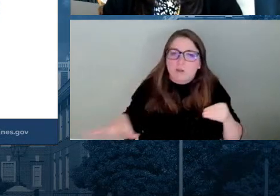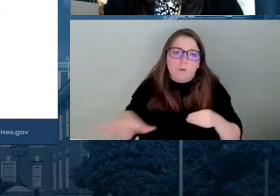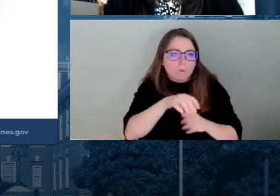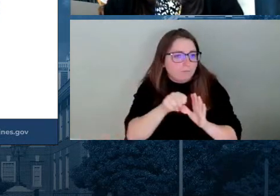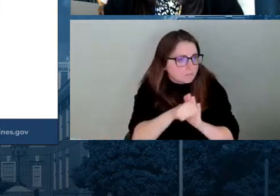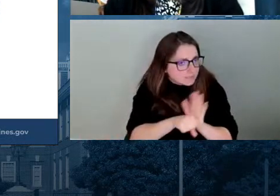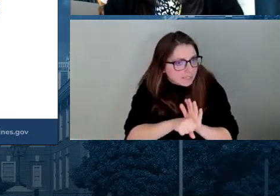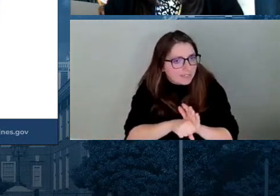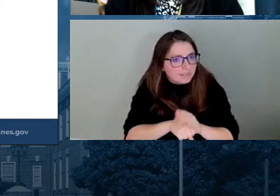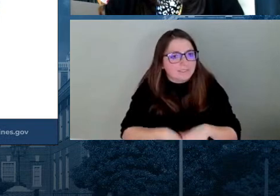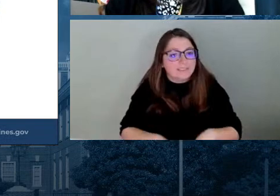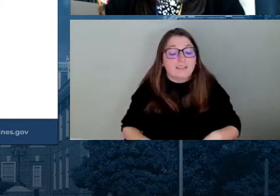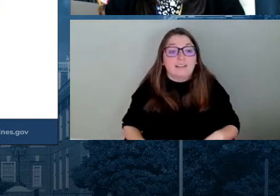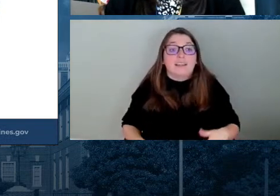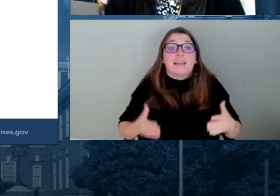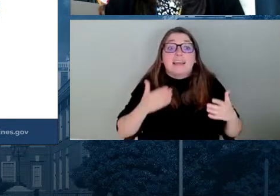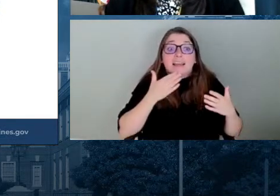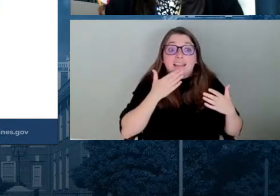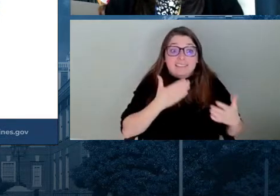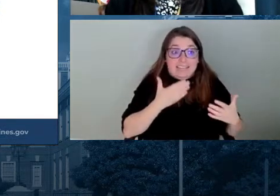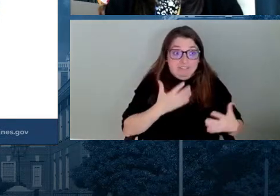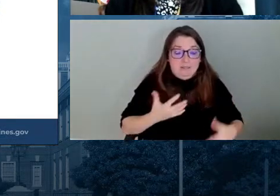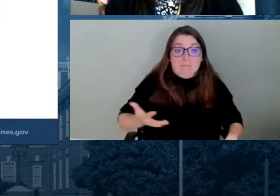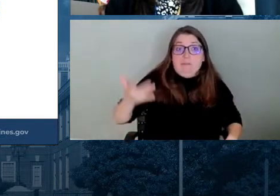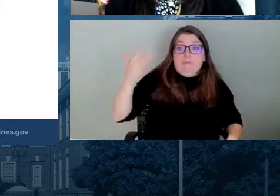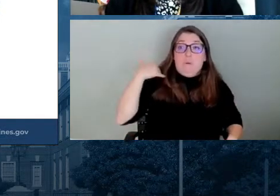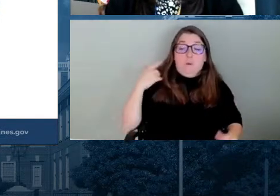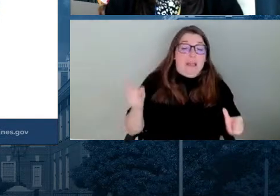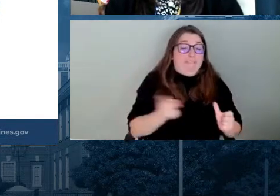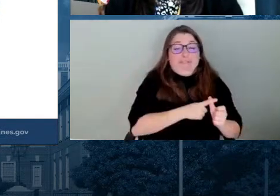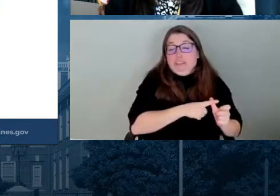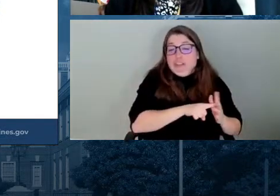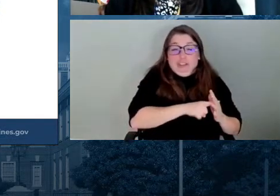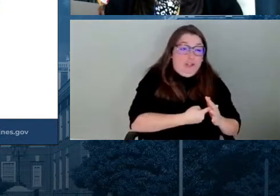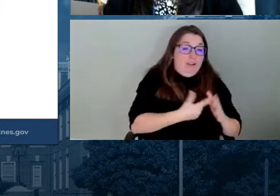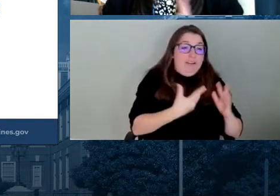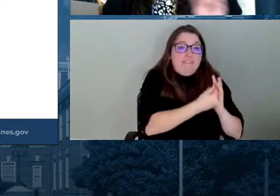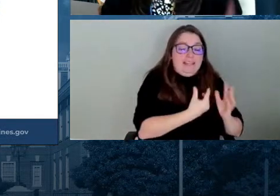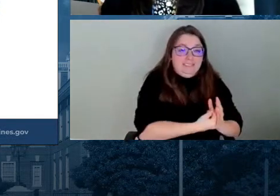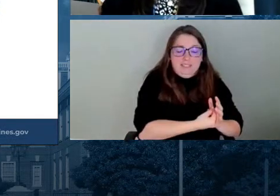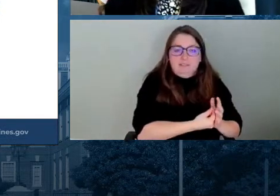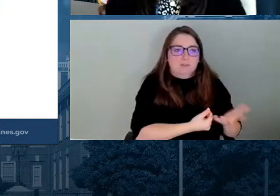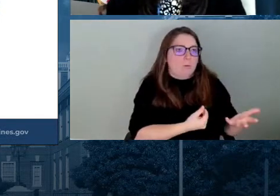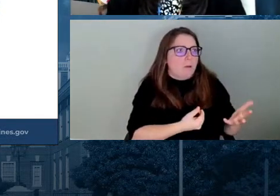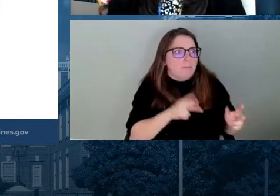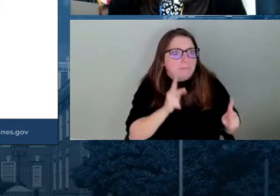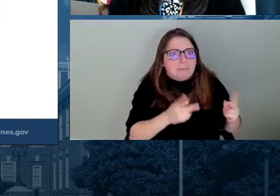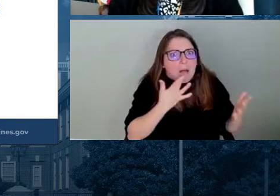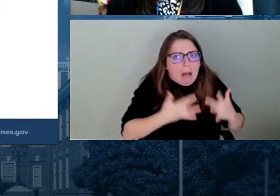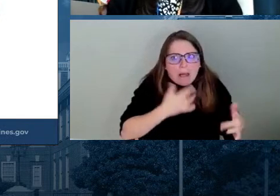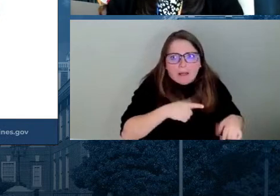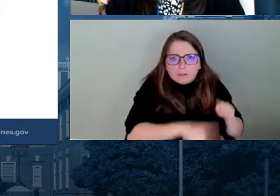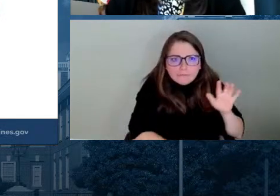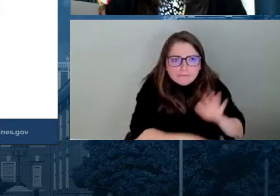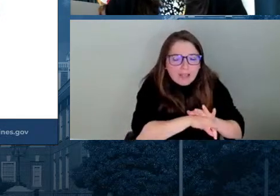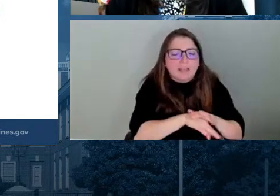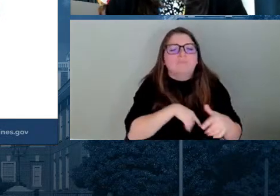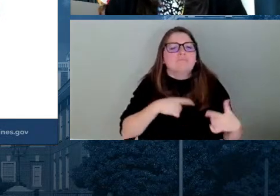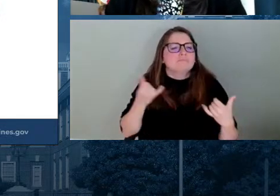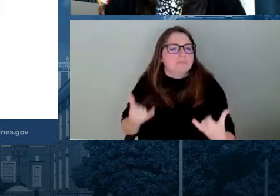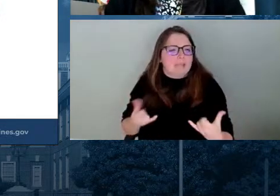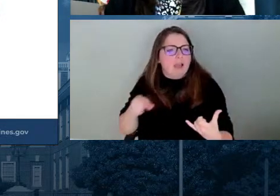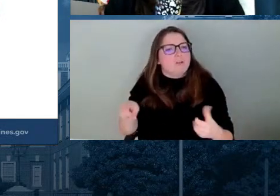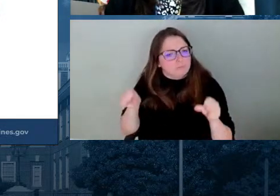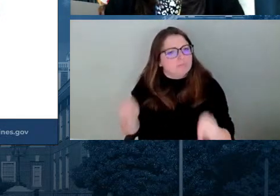when these vaccines first came out, access to the vaccines is not an issue. Staffing at the pharmacy may be another story,